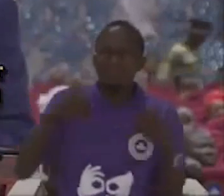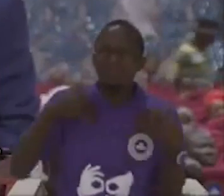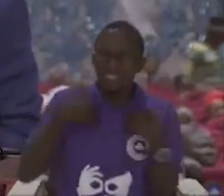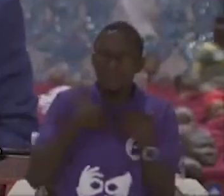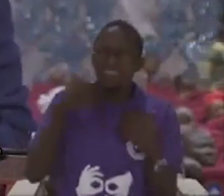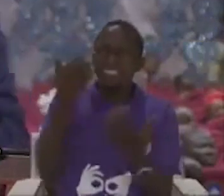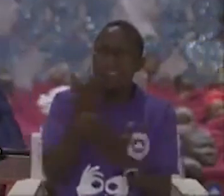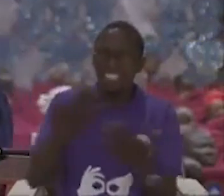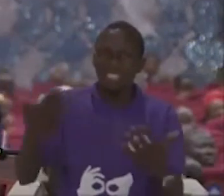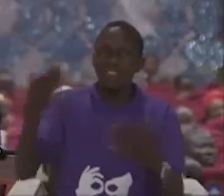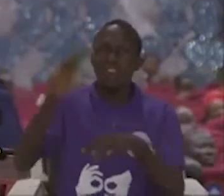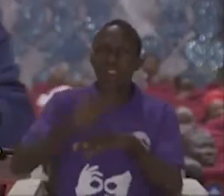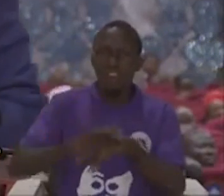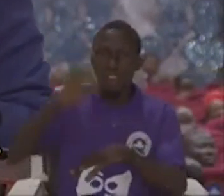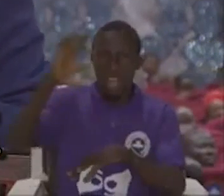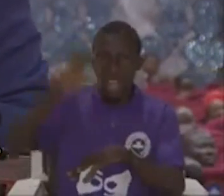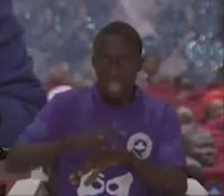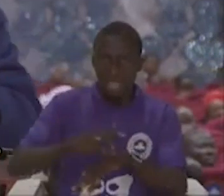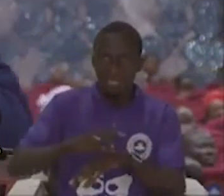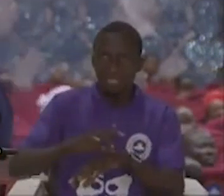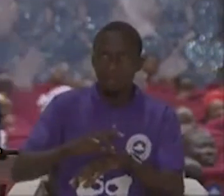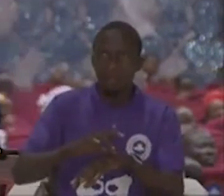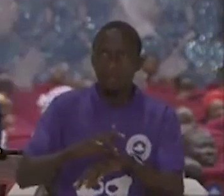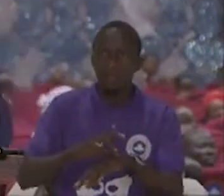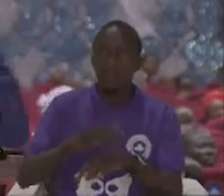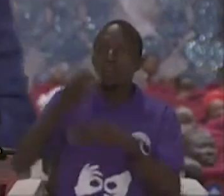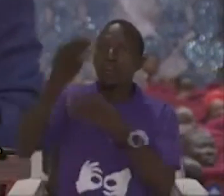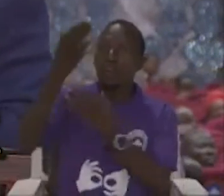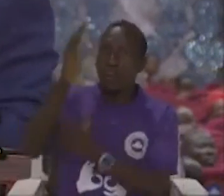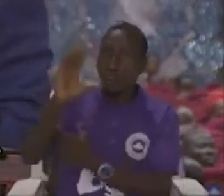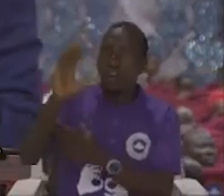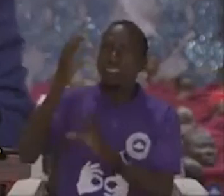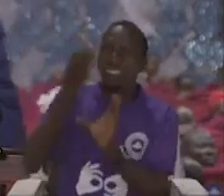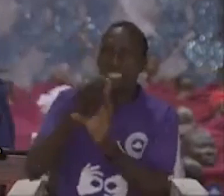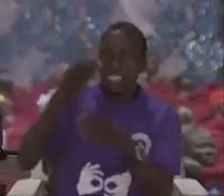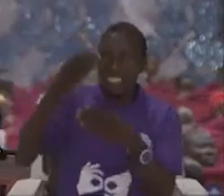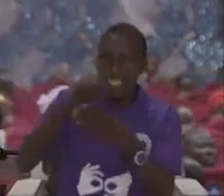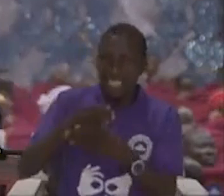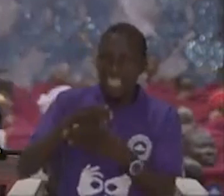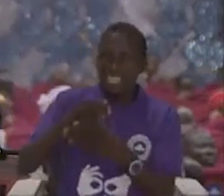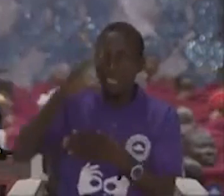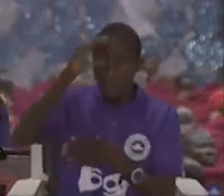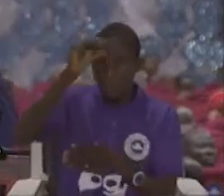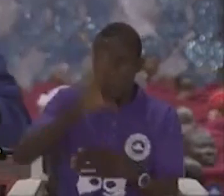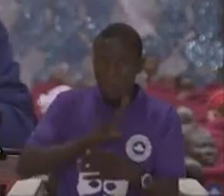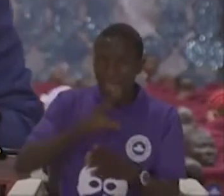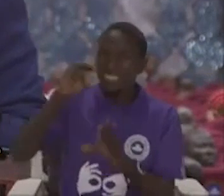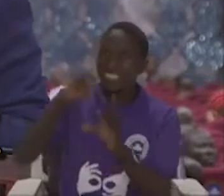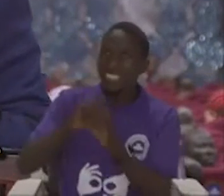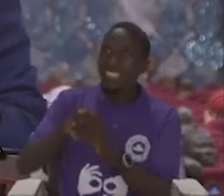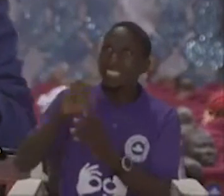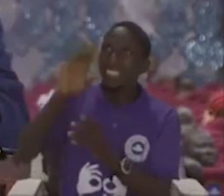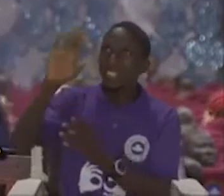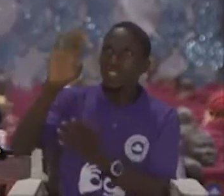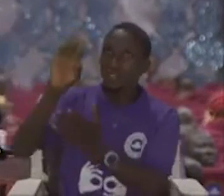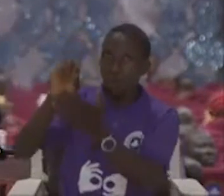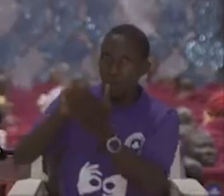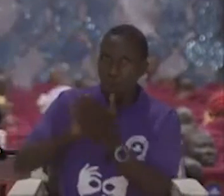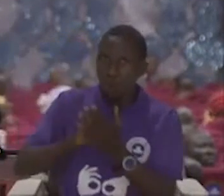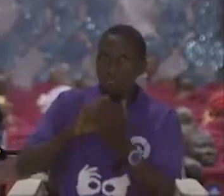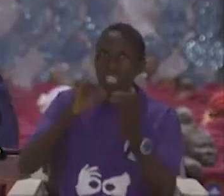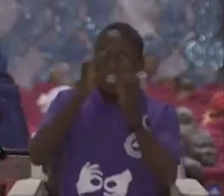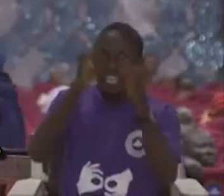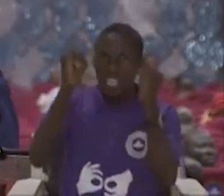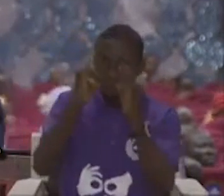earth. So God created man in his own image. In the image